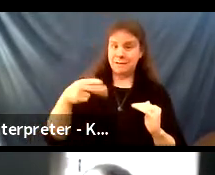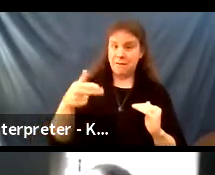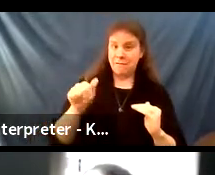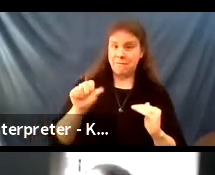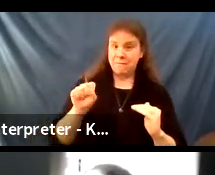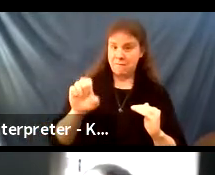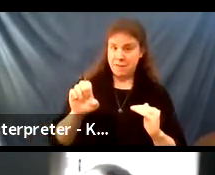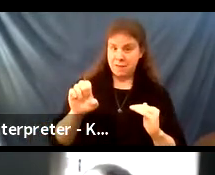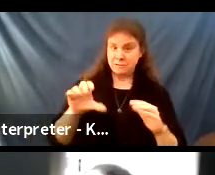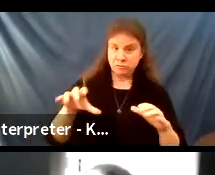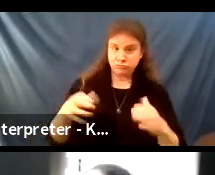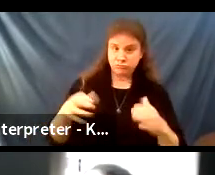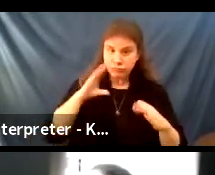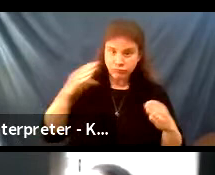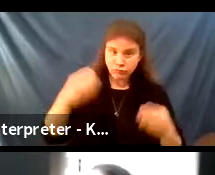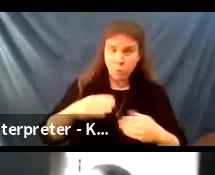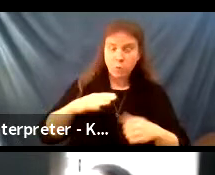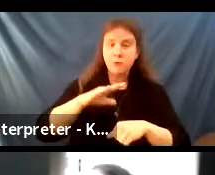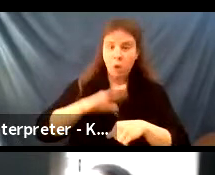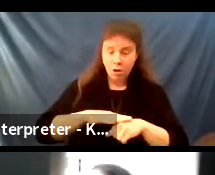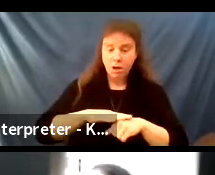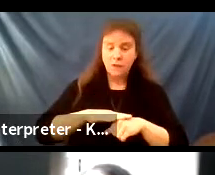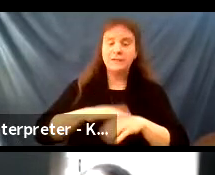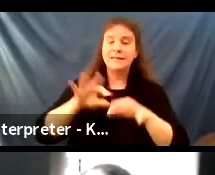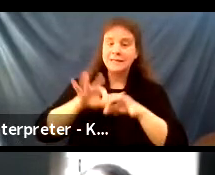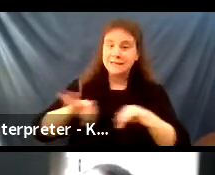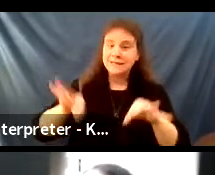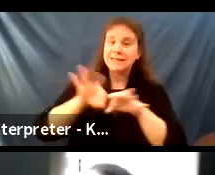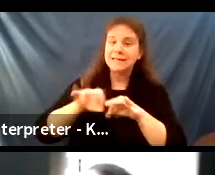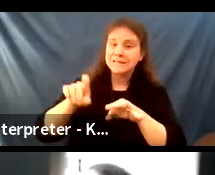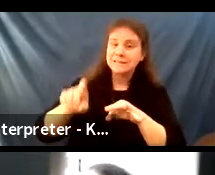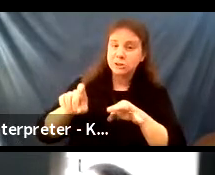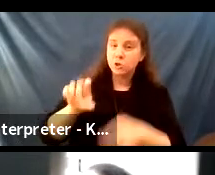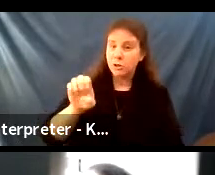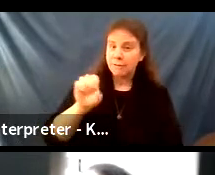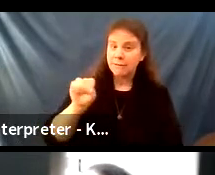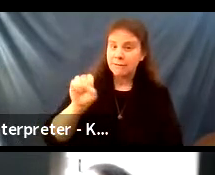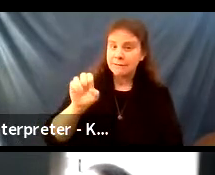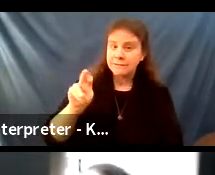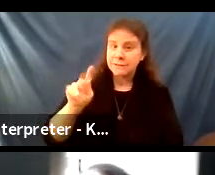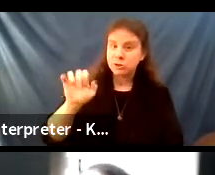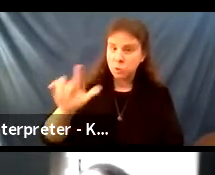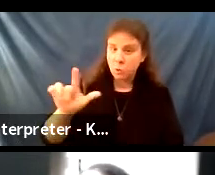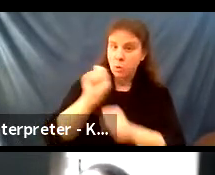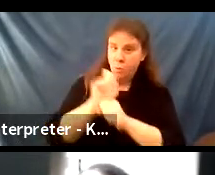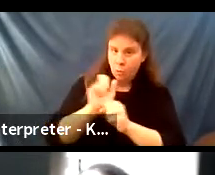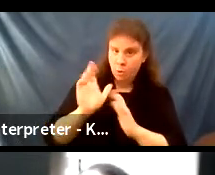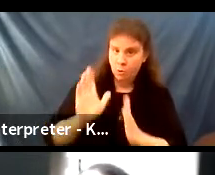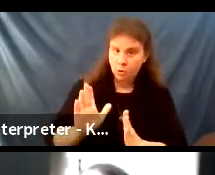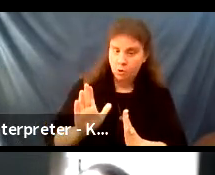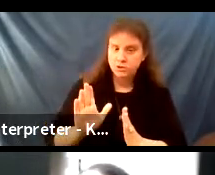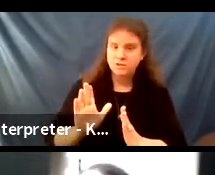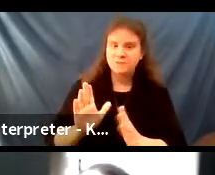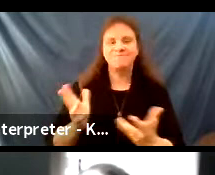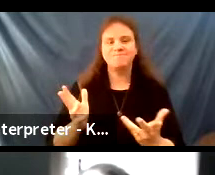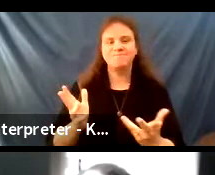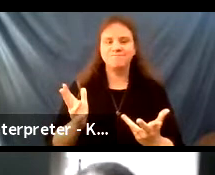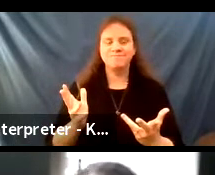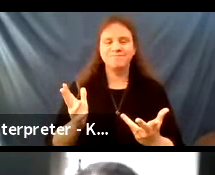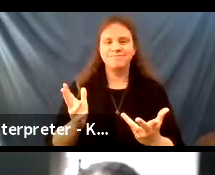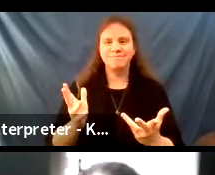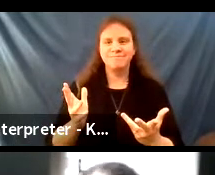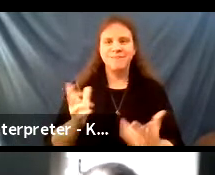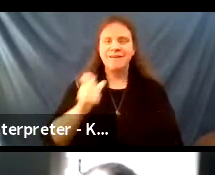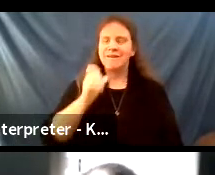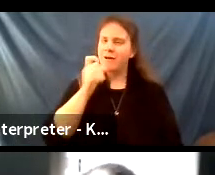essential workers, and I think that the presentation implied this, there isn't a total solution